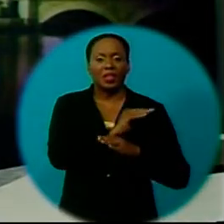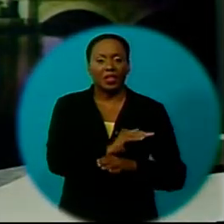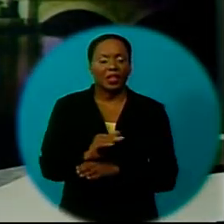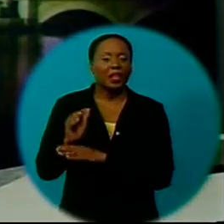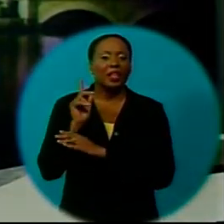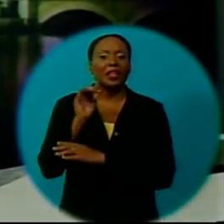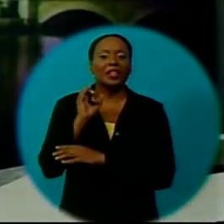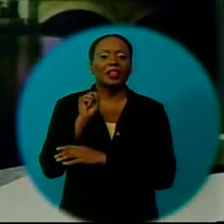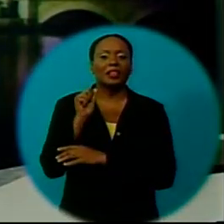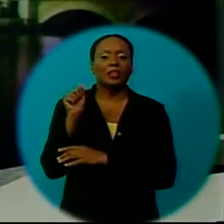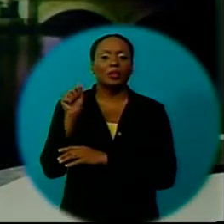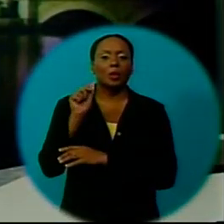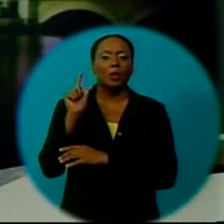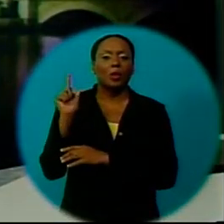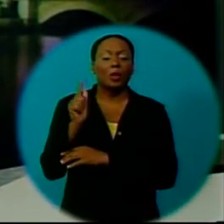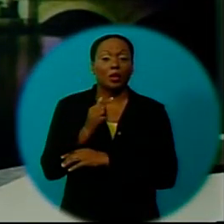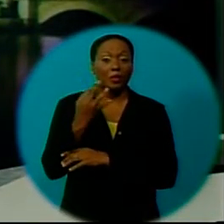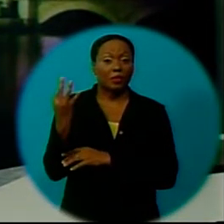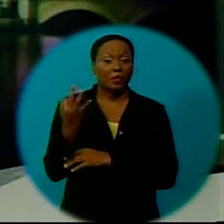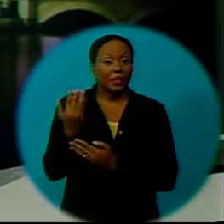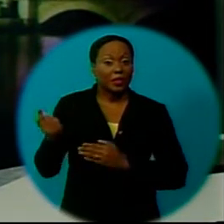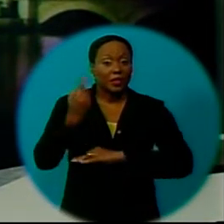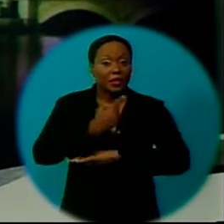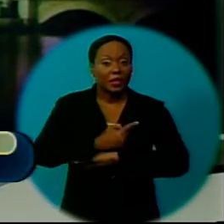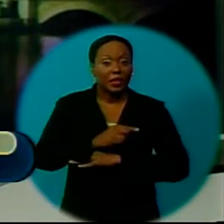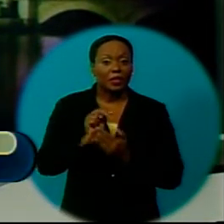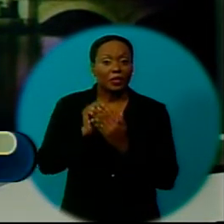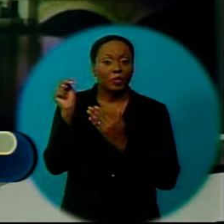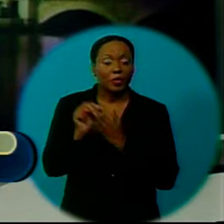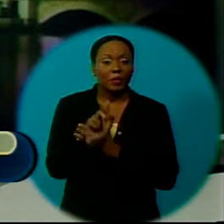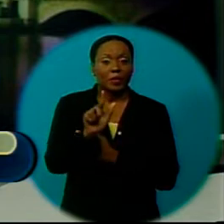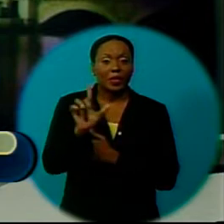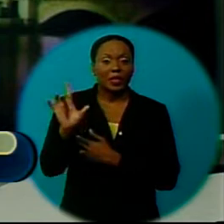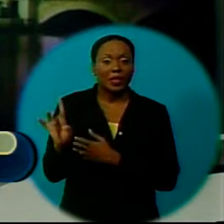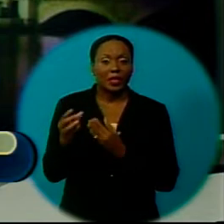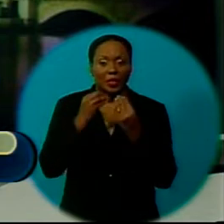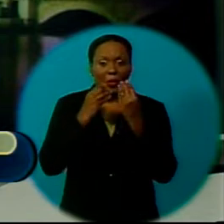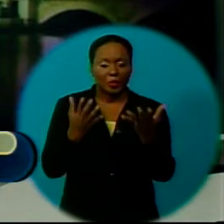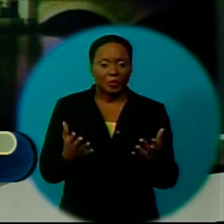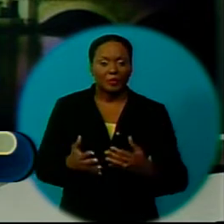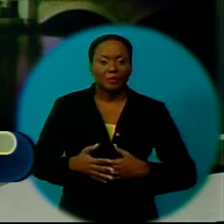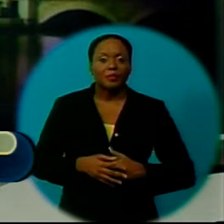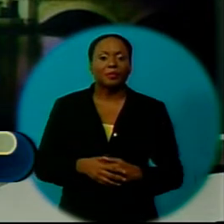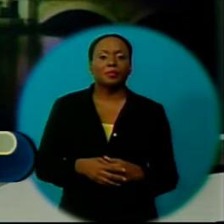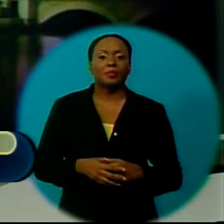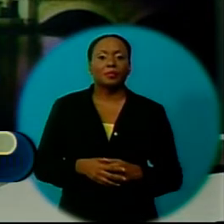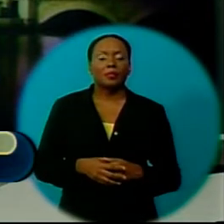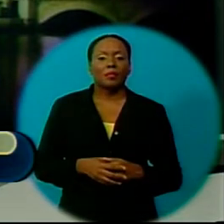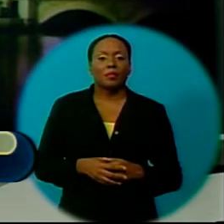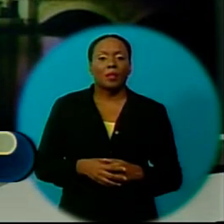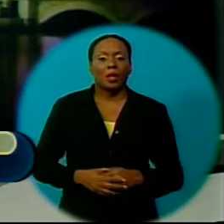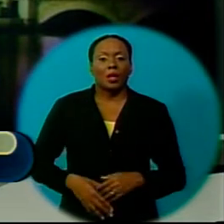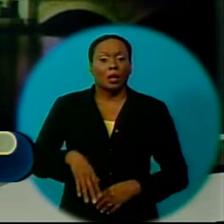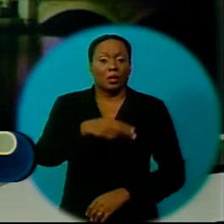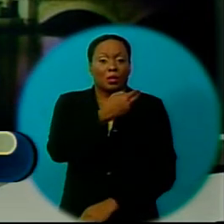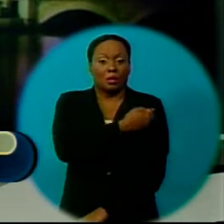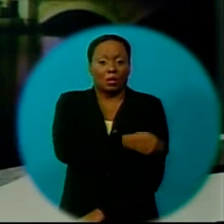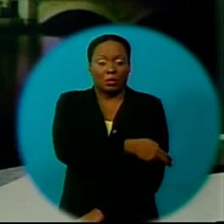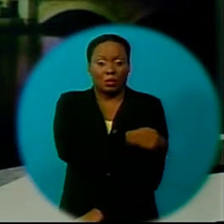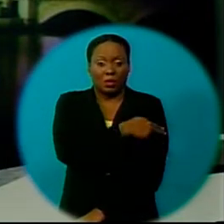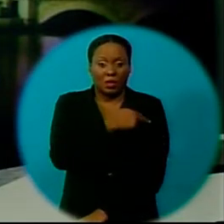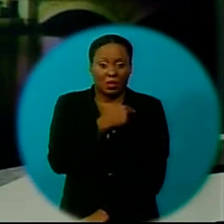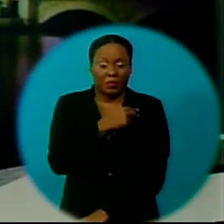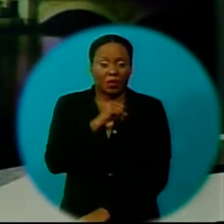A very good evening to you. I'm Lisa Lord with the Friday, November 28th edition of the CBC Evening News and our top story. The critical shortage